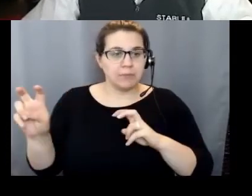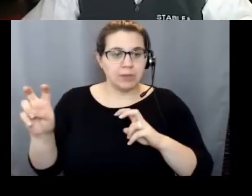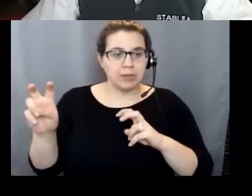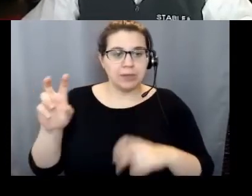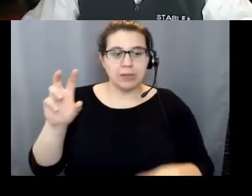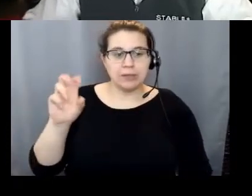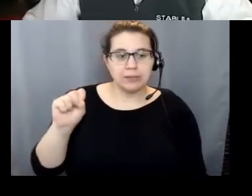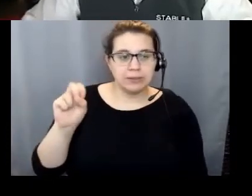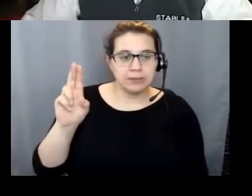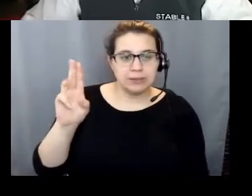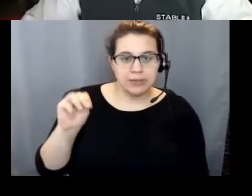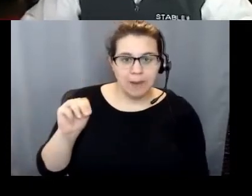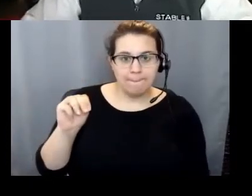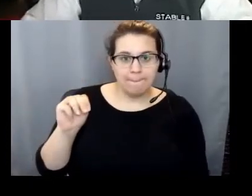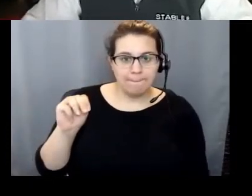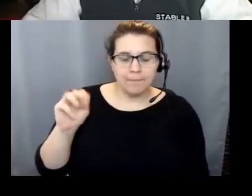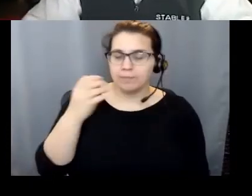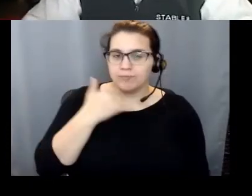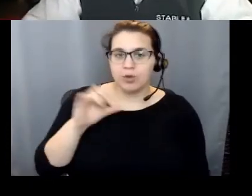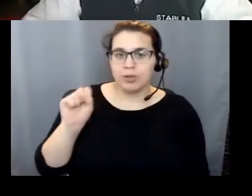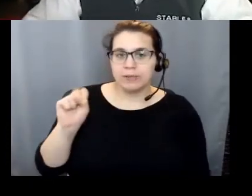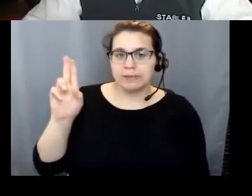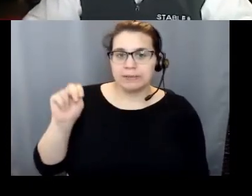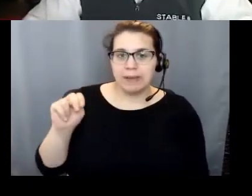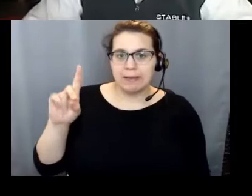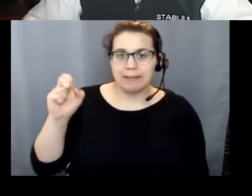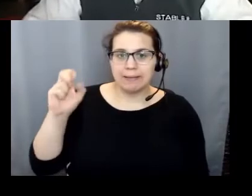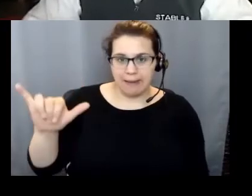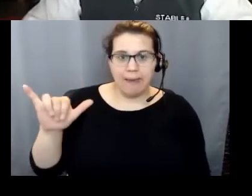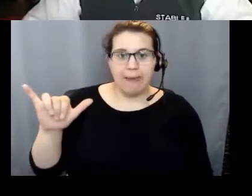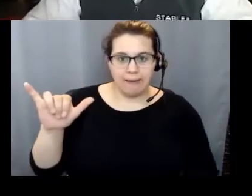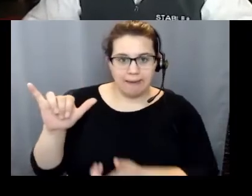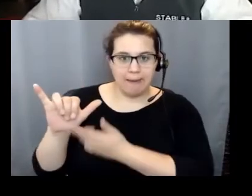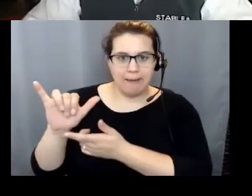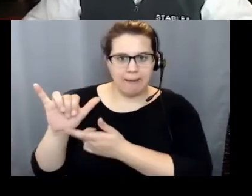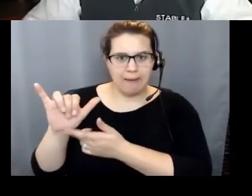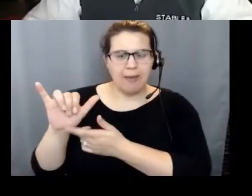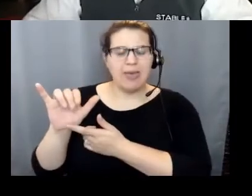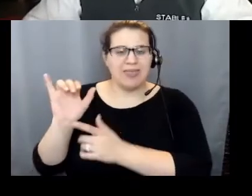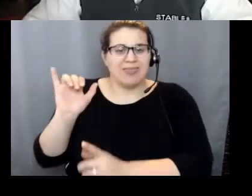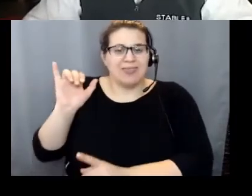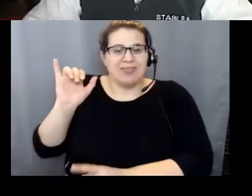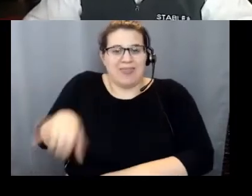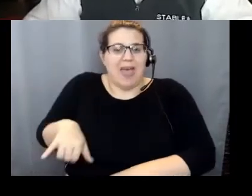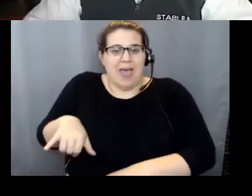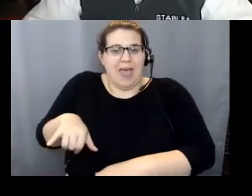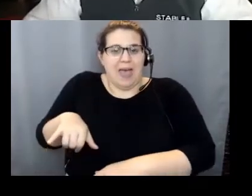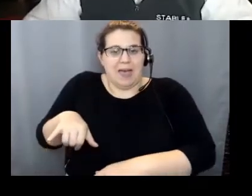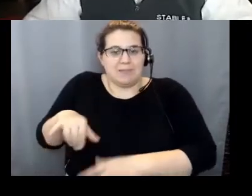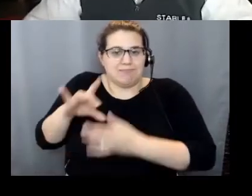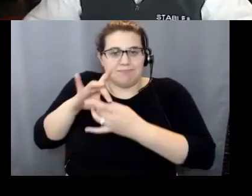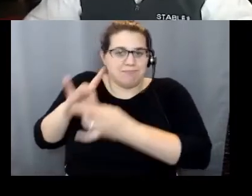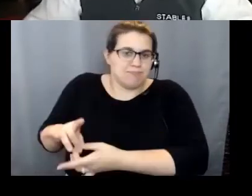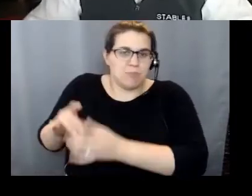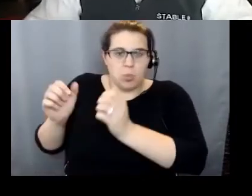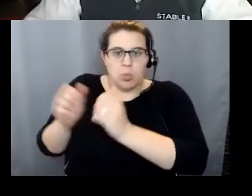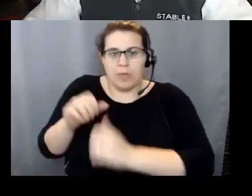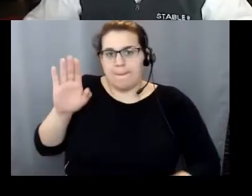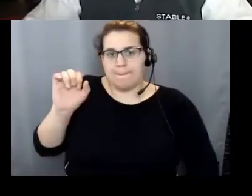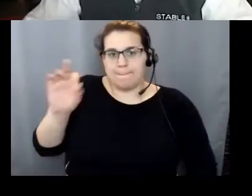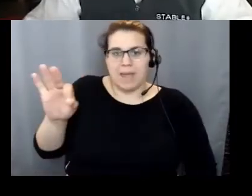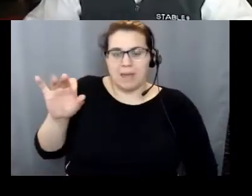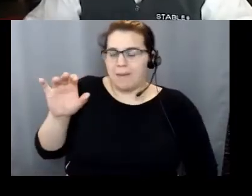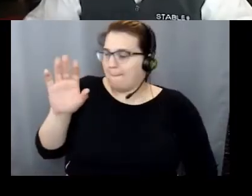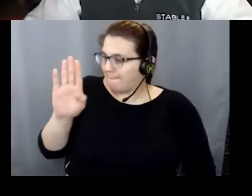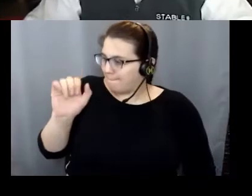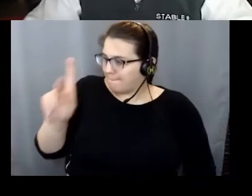administrator. Someday is a wholly owned subsidiary of Bank of New York Mellon, and they are the ones that